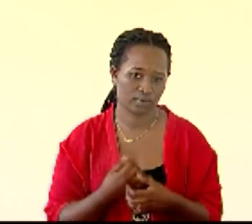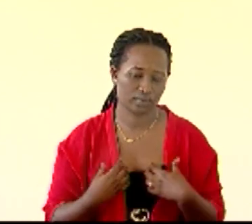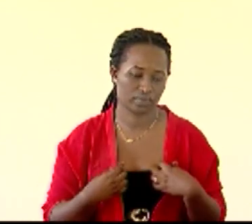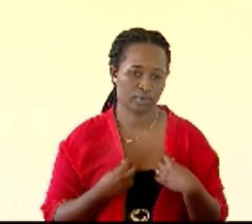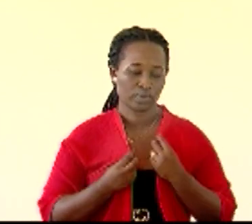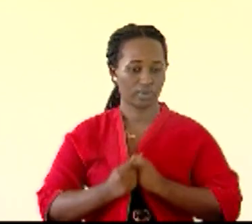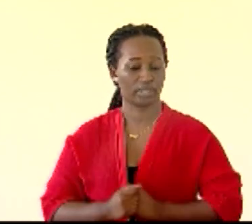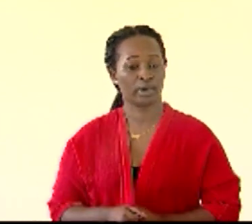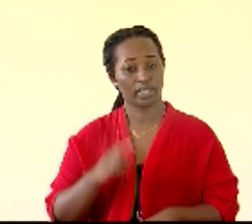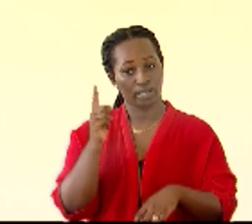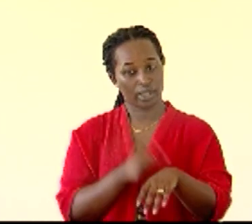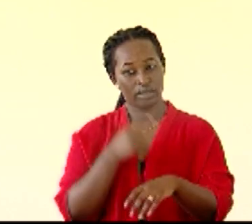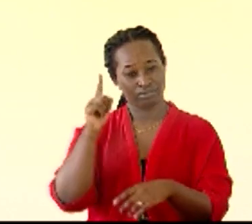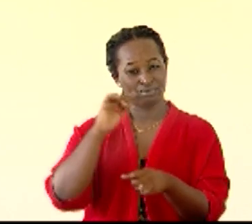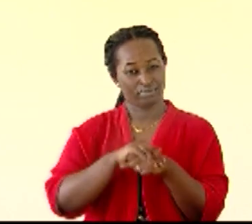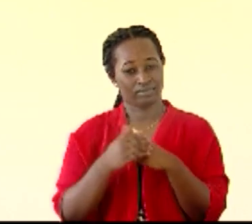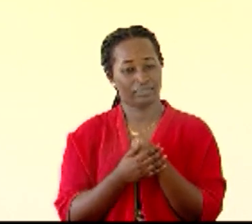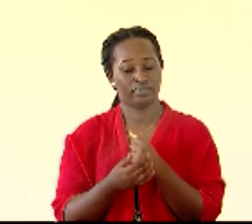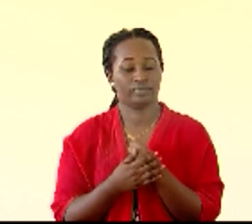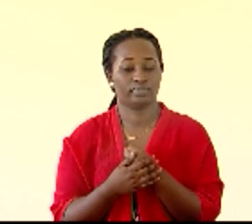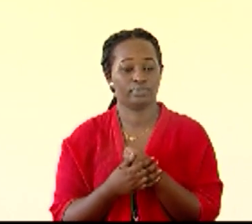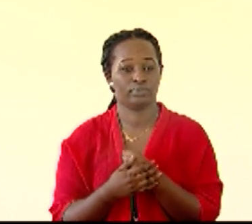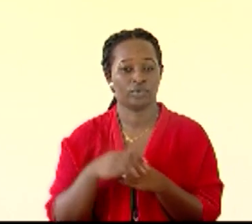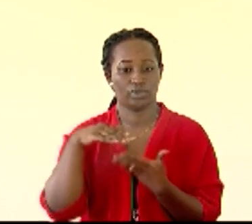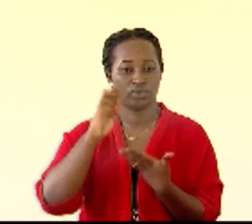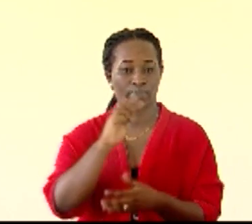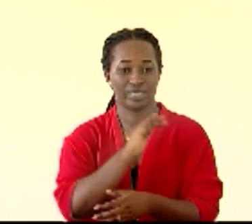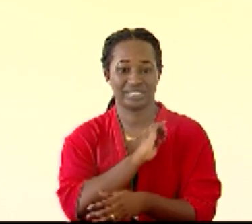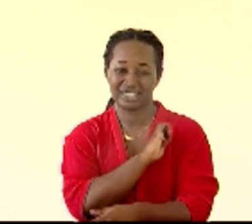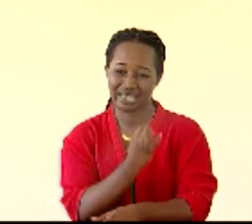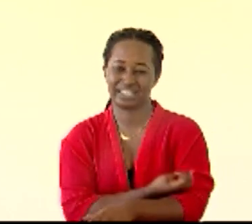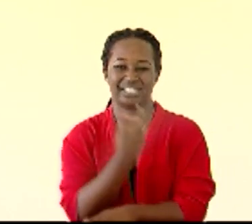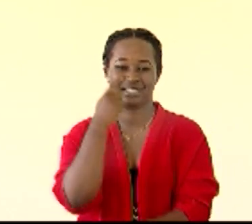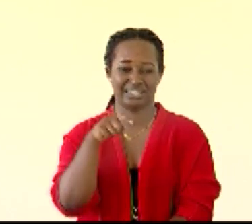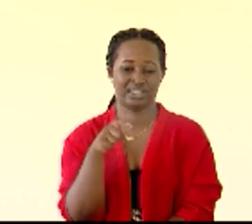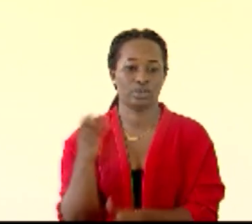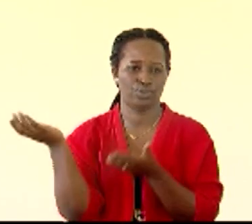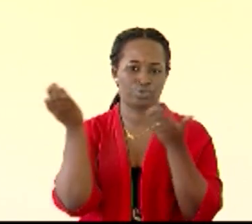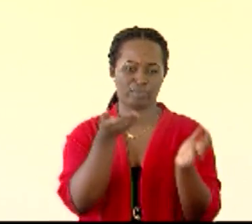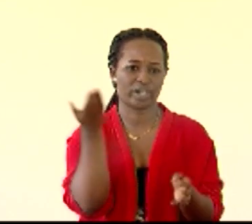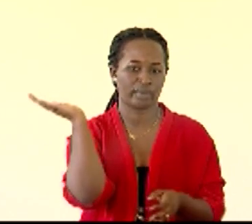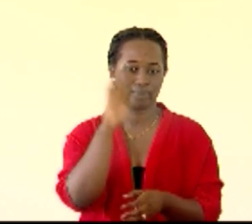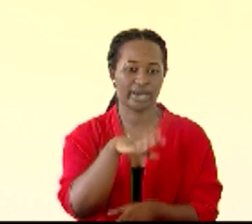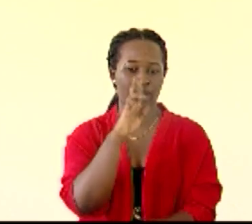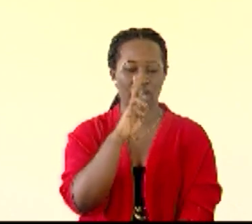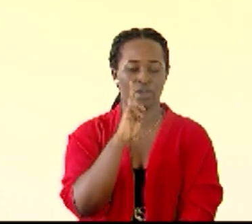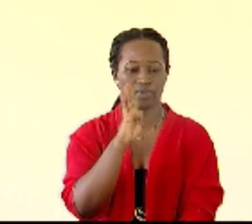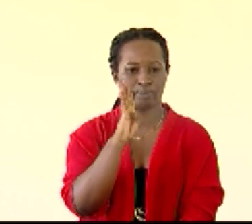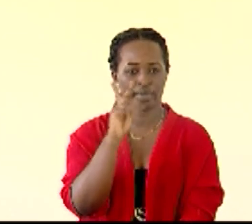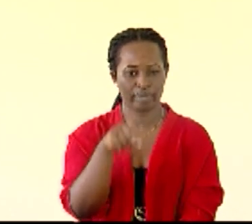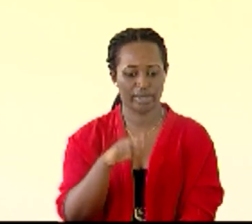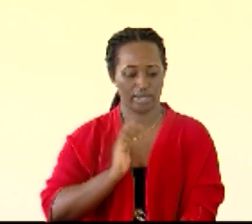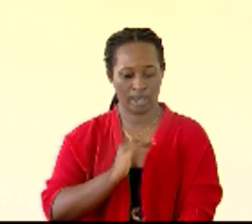So once these have been produced, like we said, so much energy is again needed to bring back the RBP.